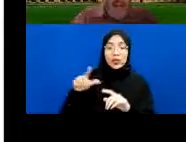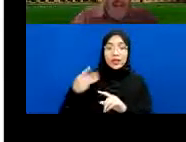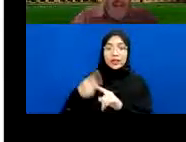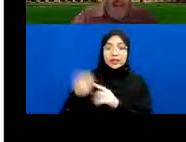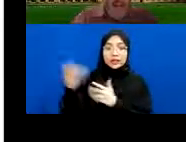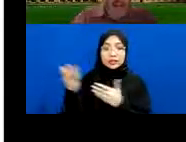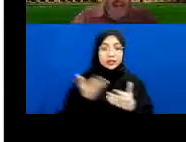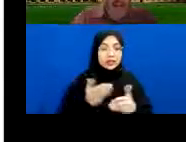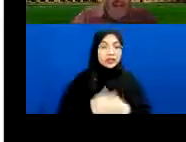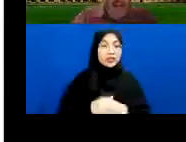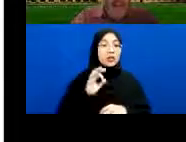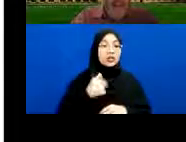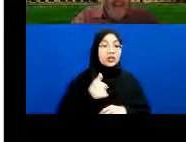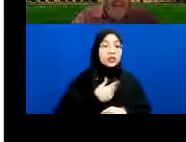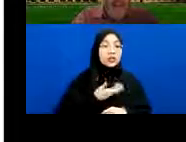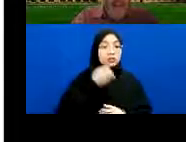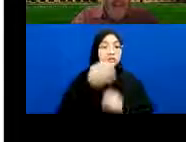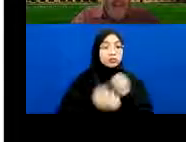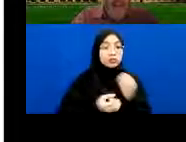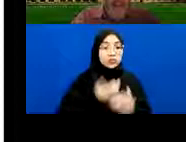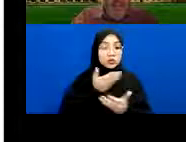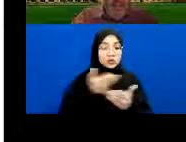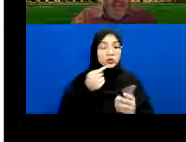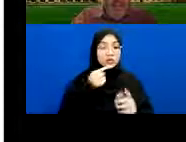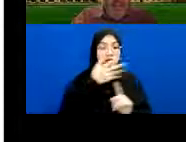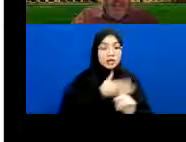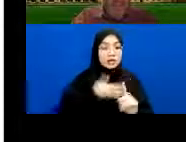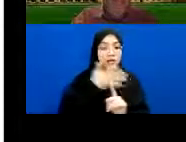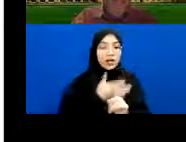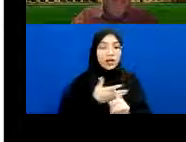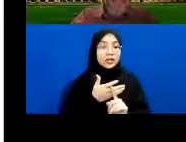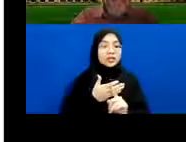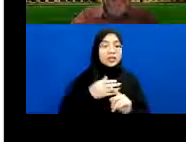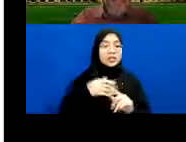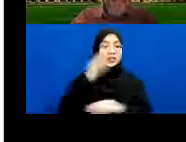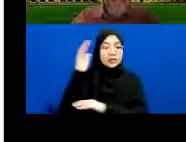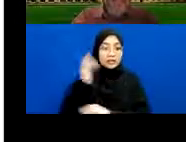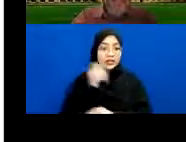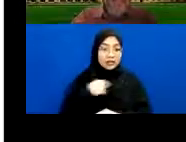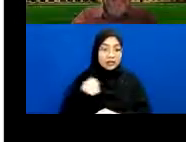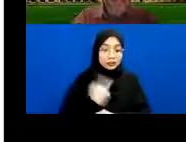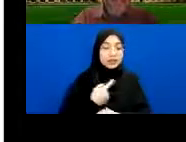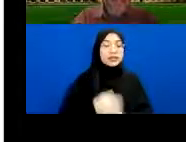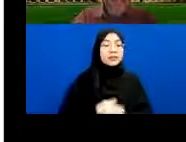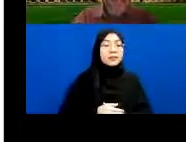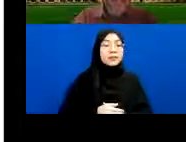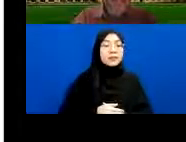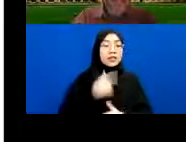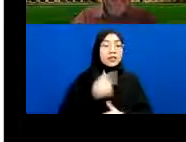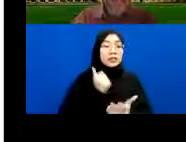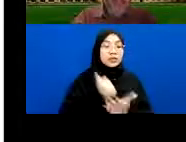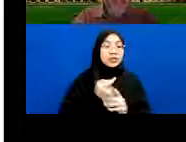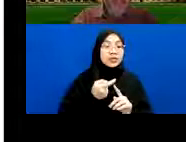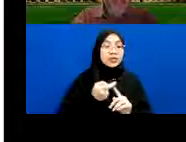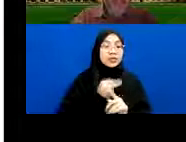So I will be presenting the background for this presentation. So the importance of access to education for people